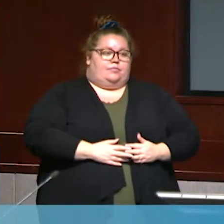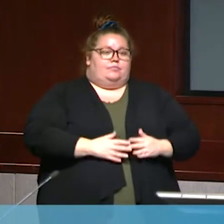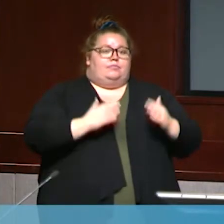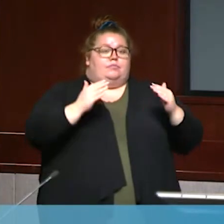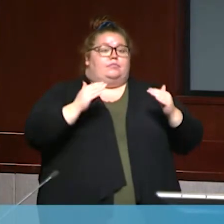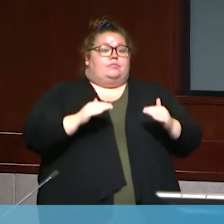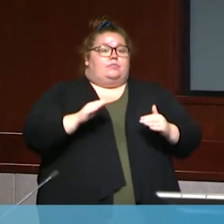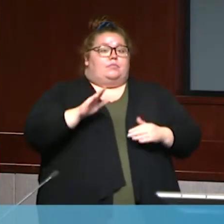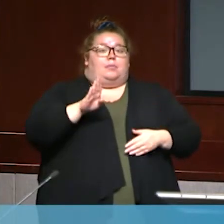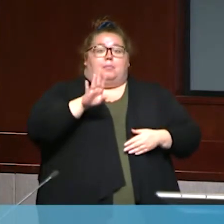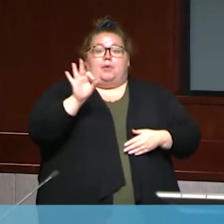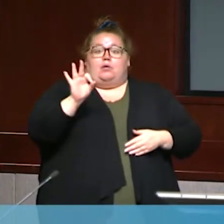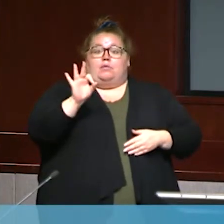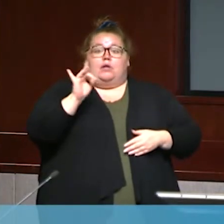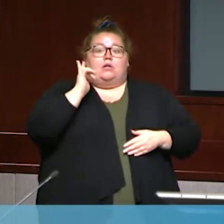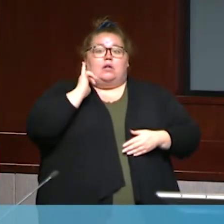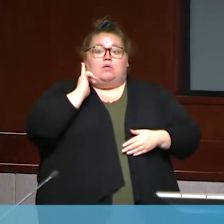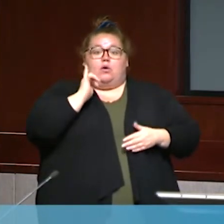Bakersfield, Californian.